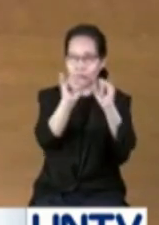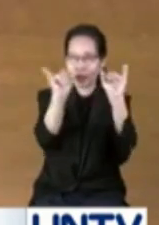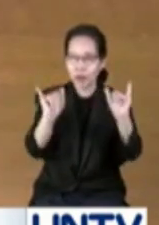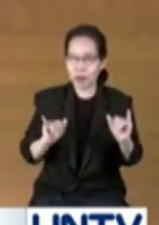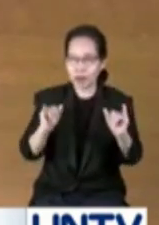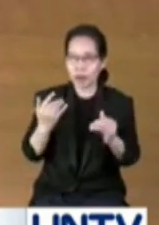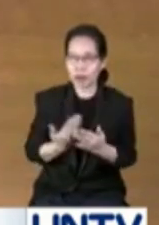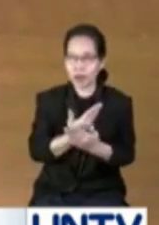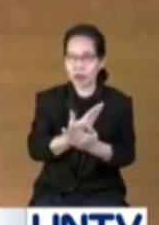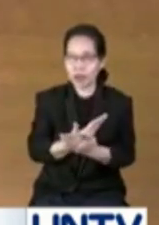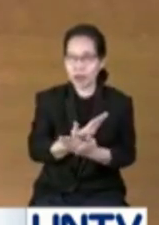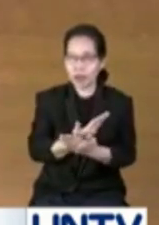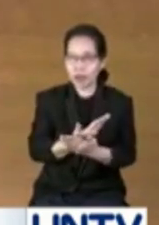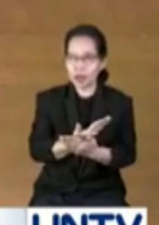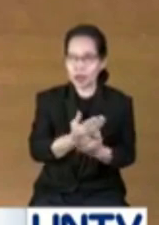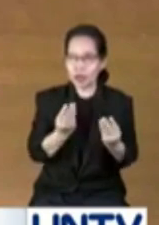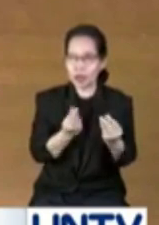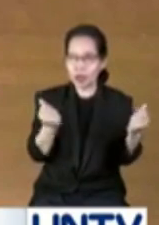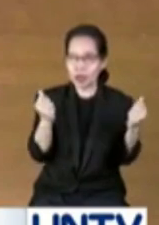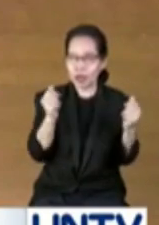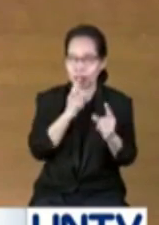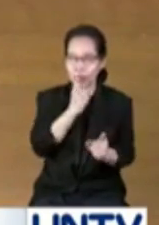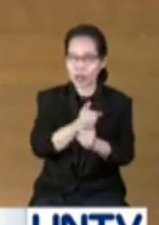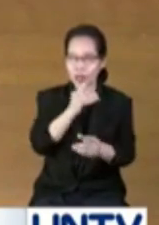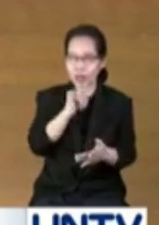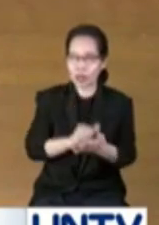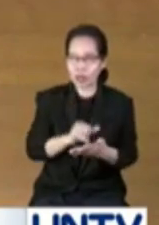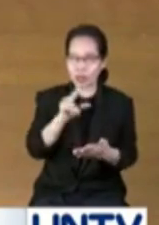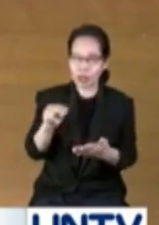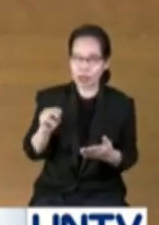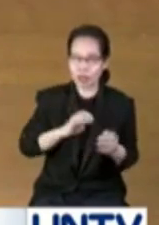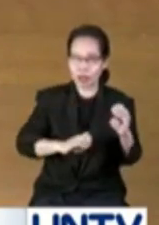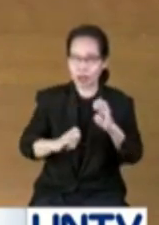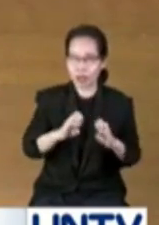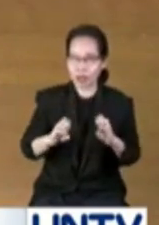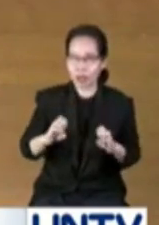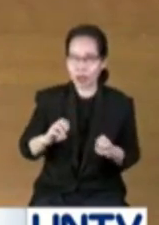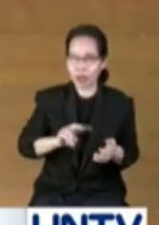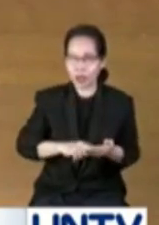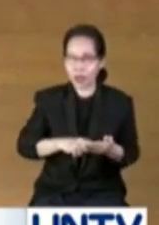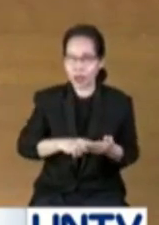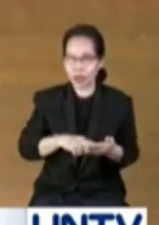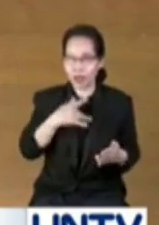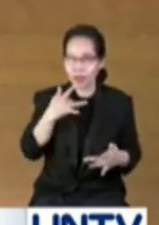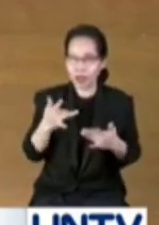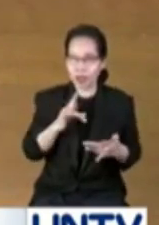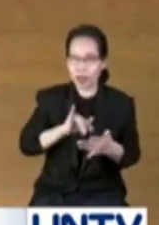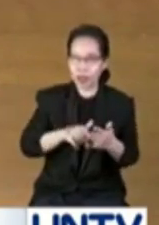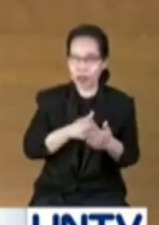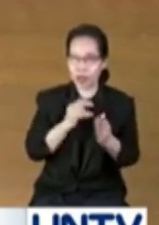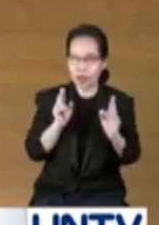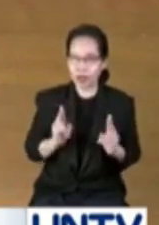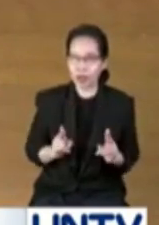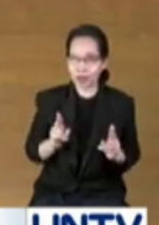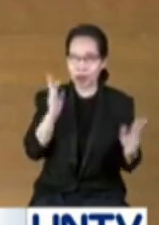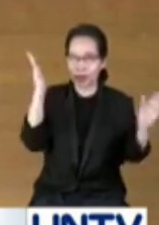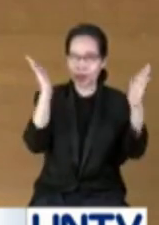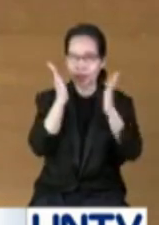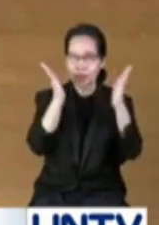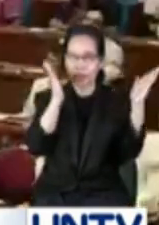as to be able to guarantee that no effects are felt by those in the uniformed services.